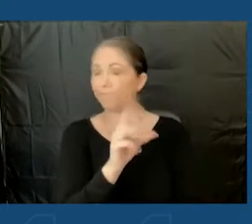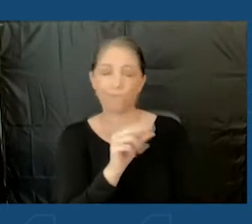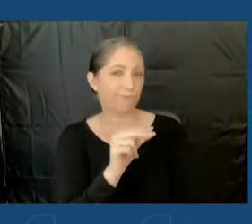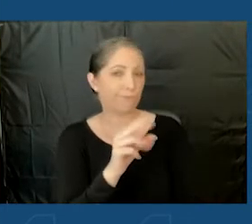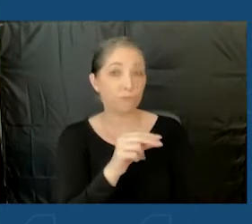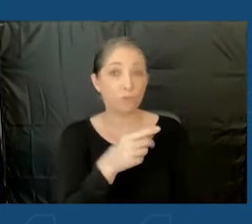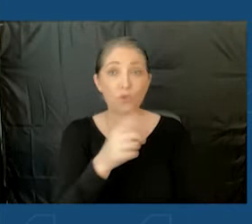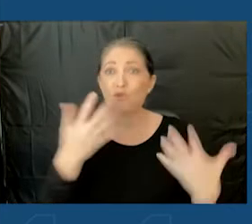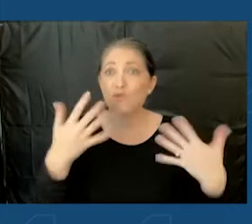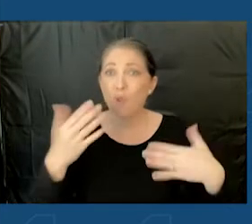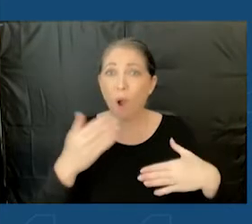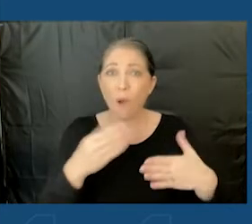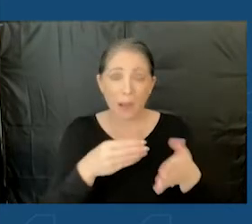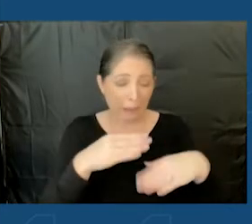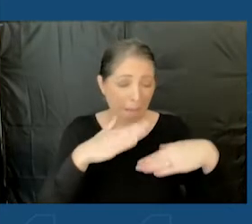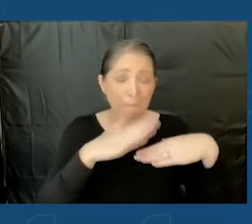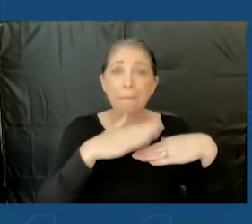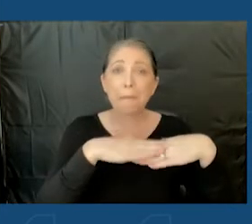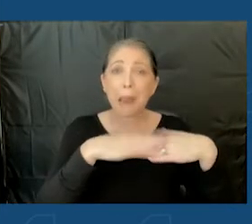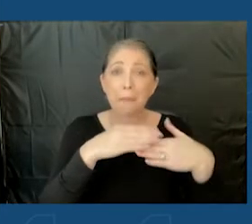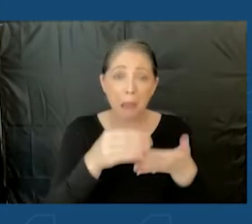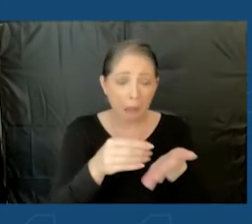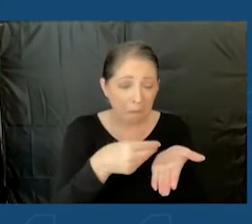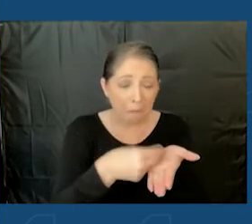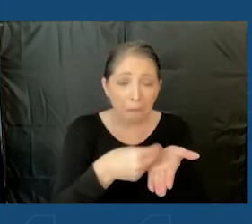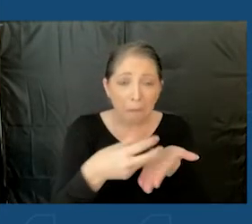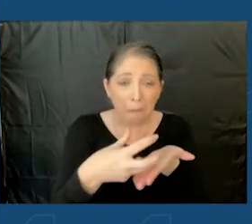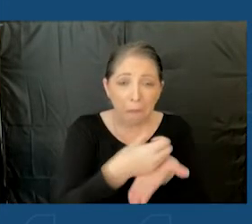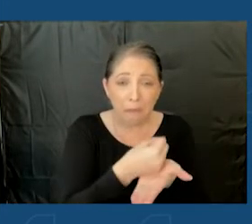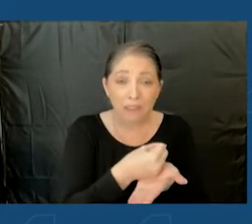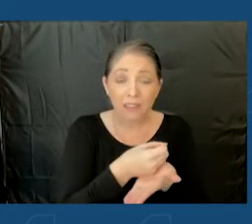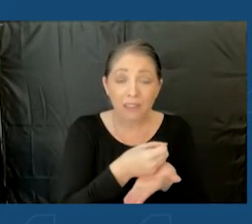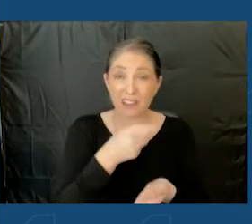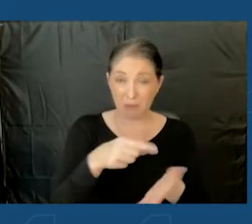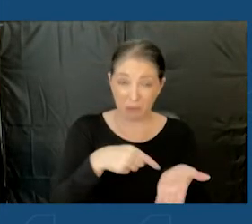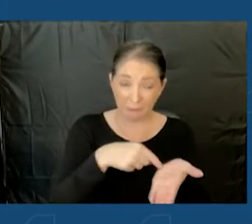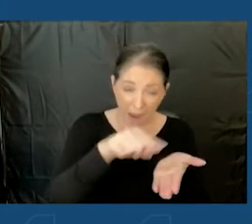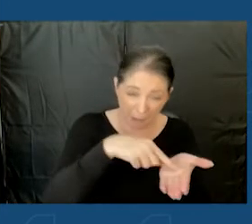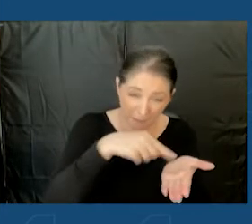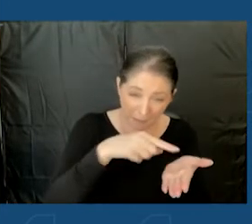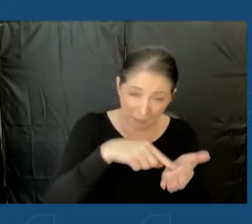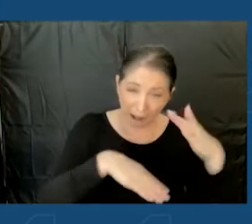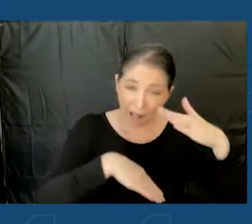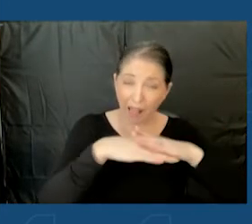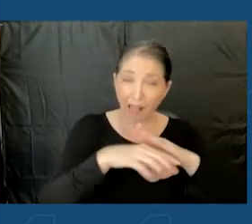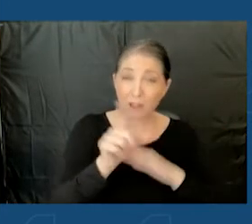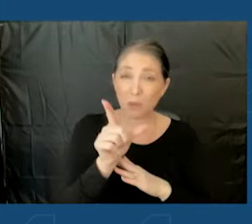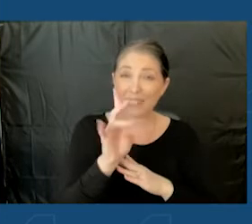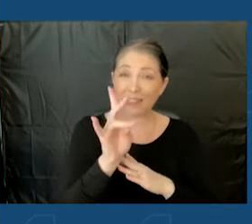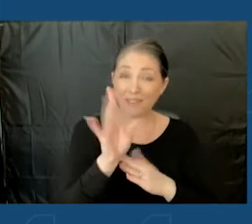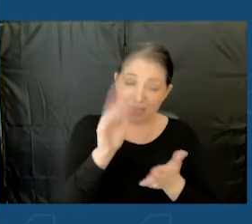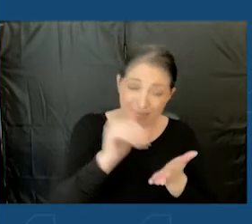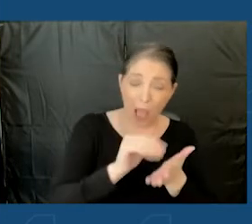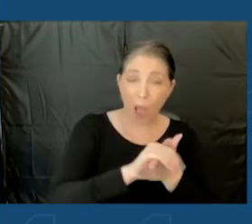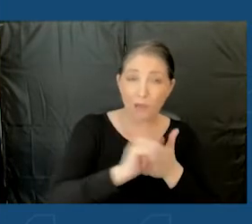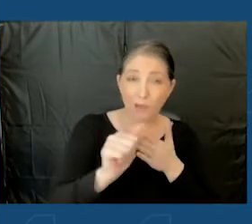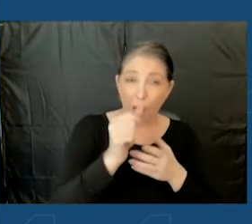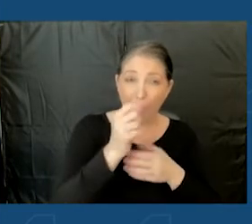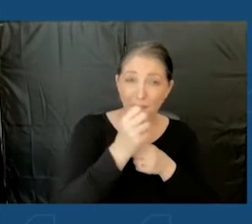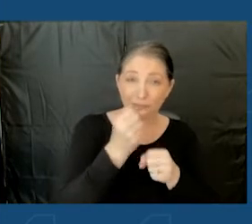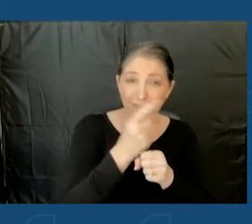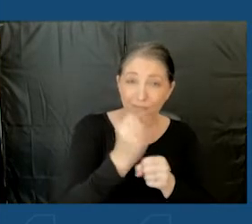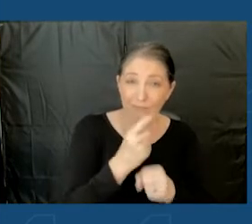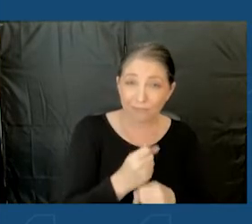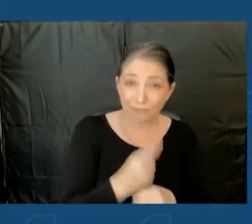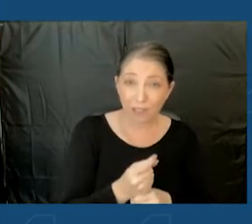wage and you're spending up to $27,000 a year for a preschooler and an infant.